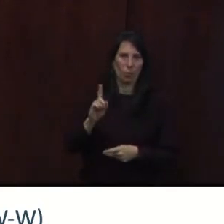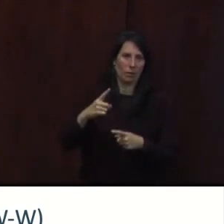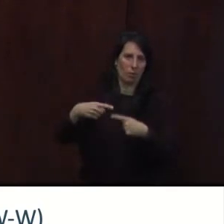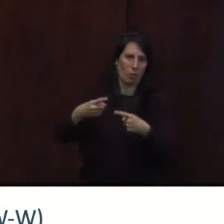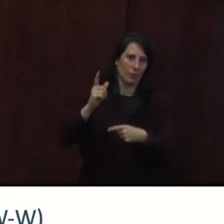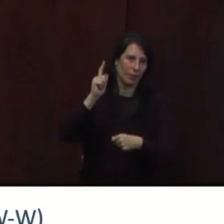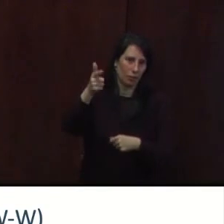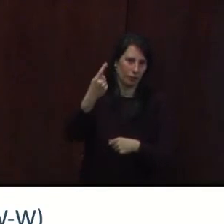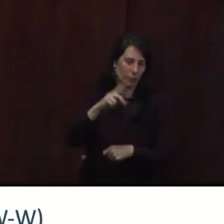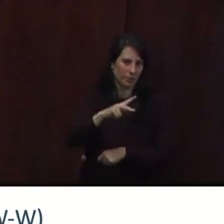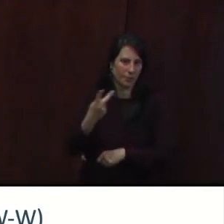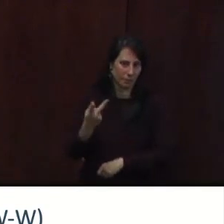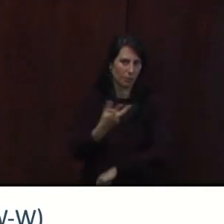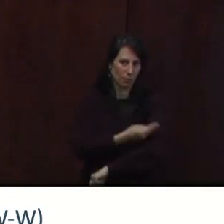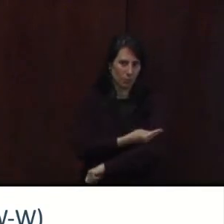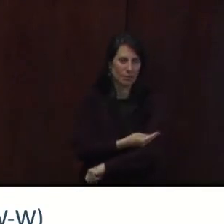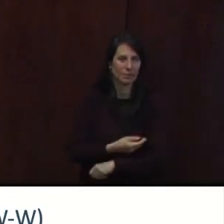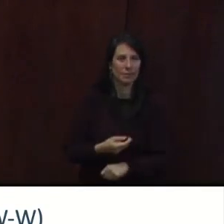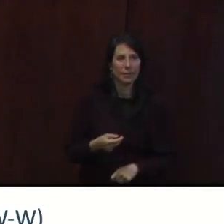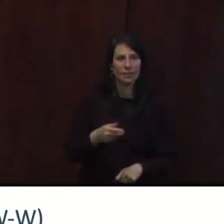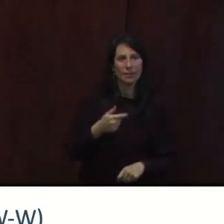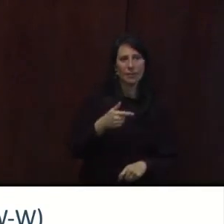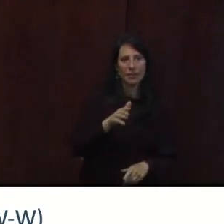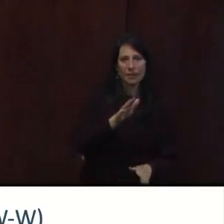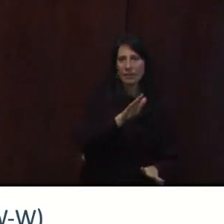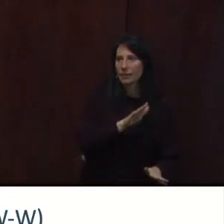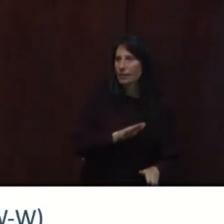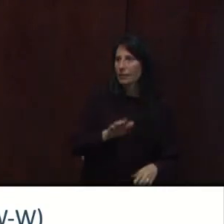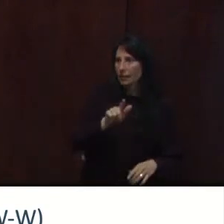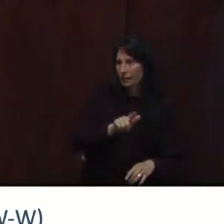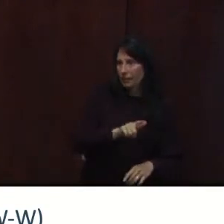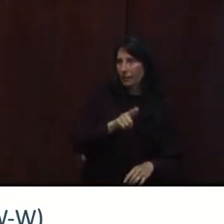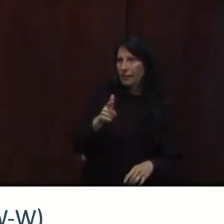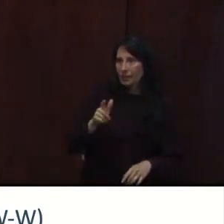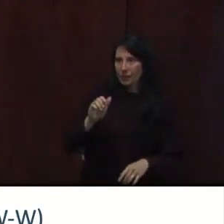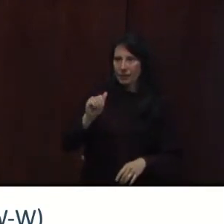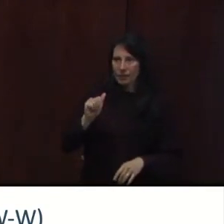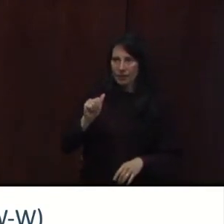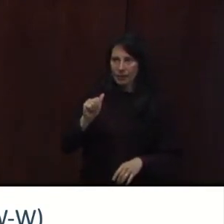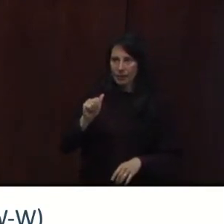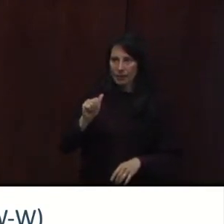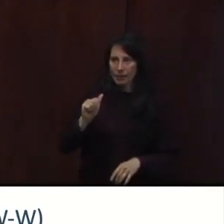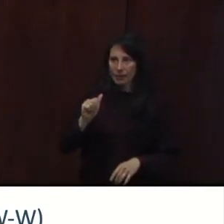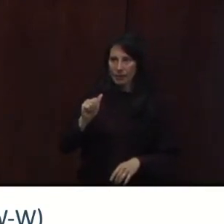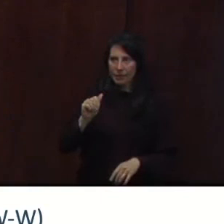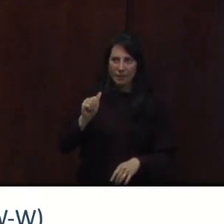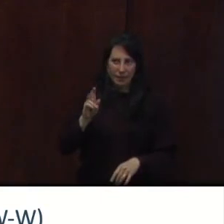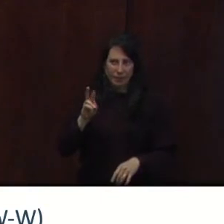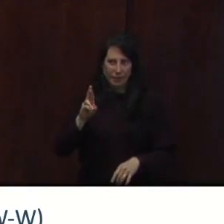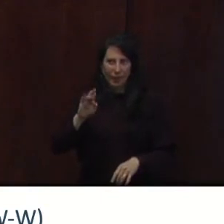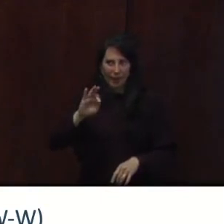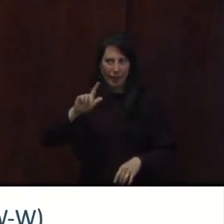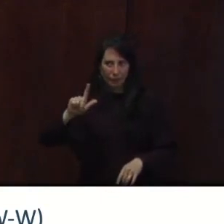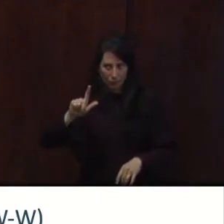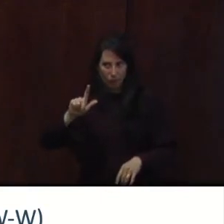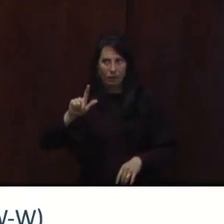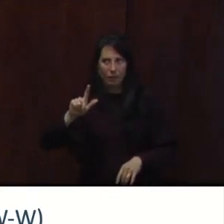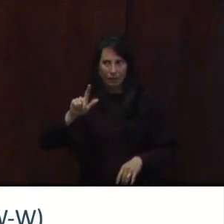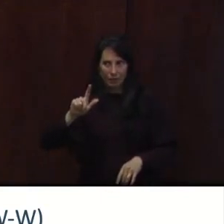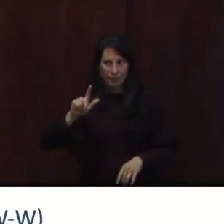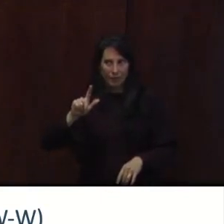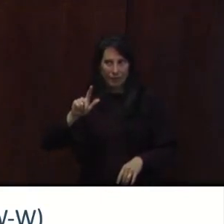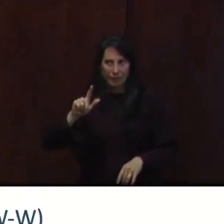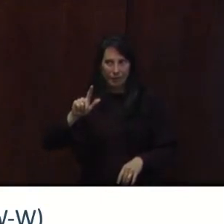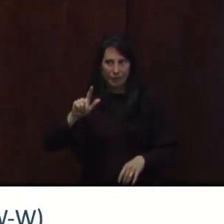So Brownie, can you summarize that again? These are the points we want to make sure the public gets, and we talked about making sure that we pause and summarize that. So